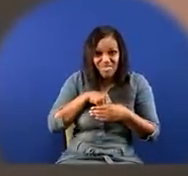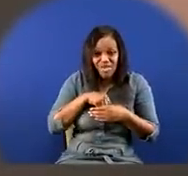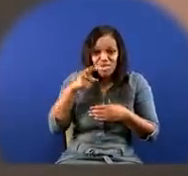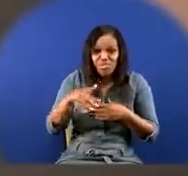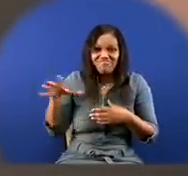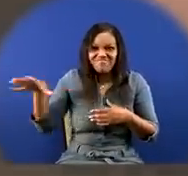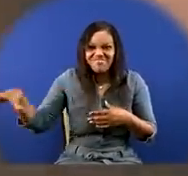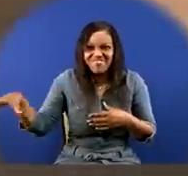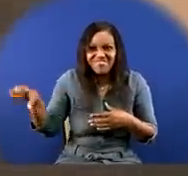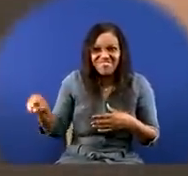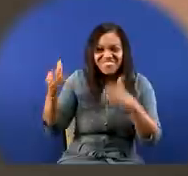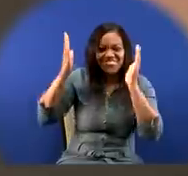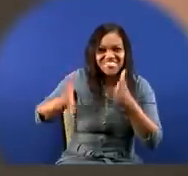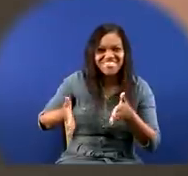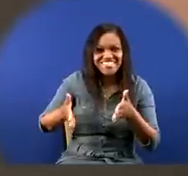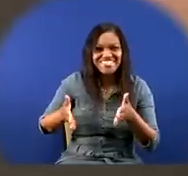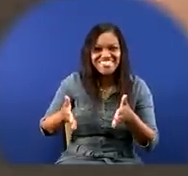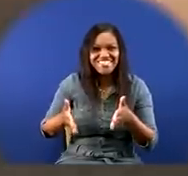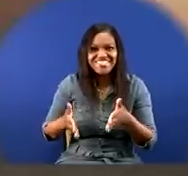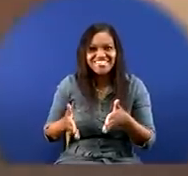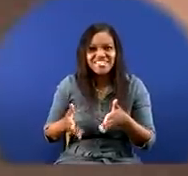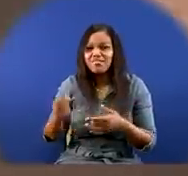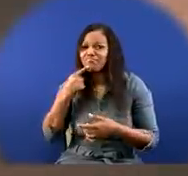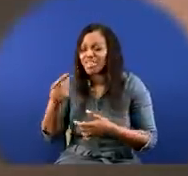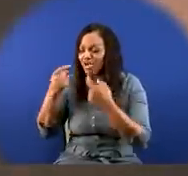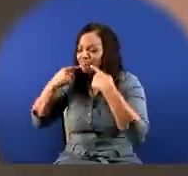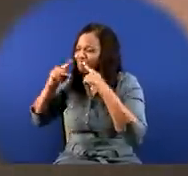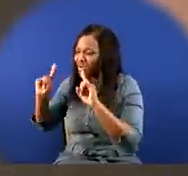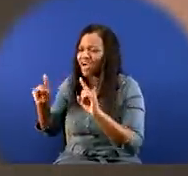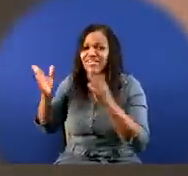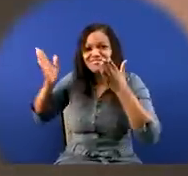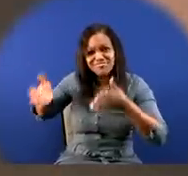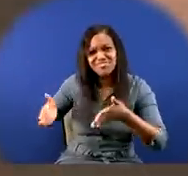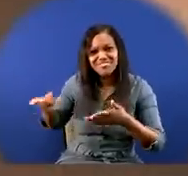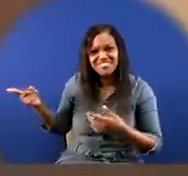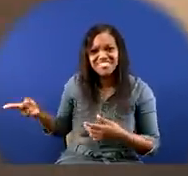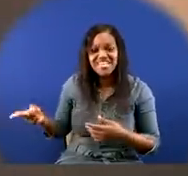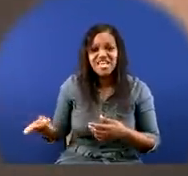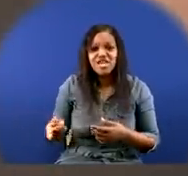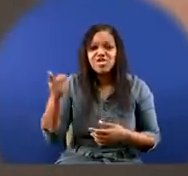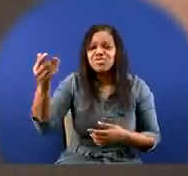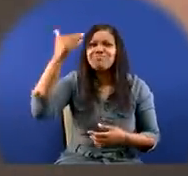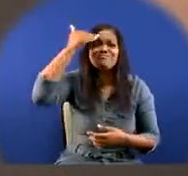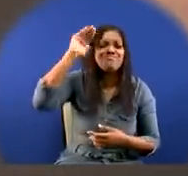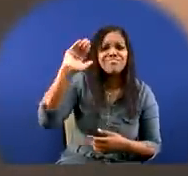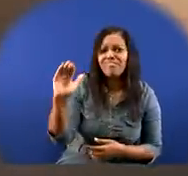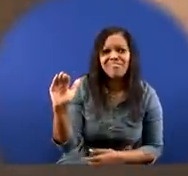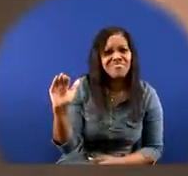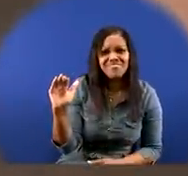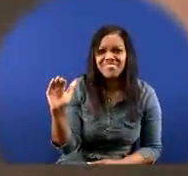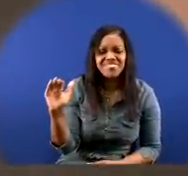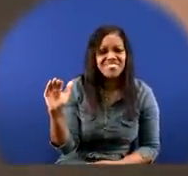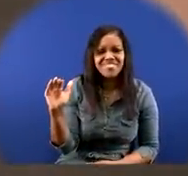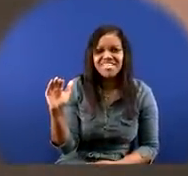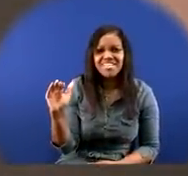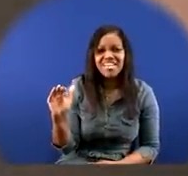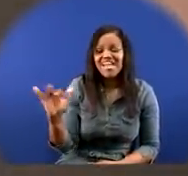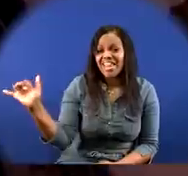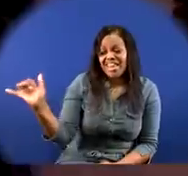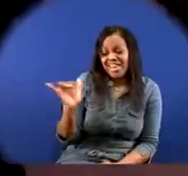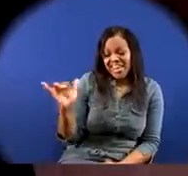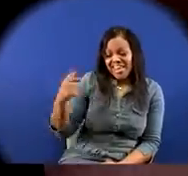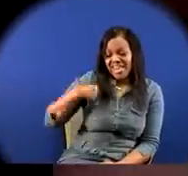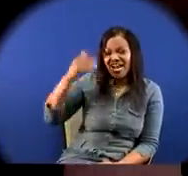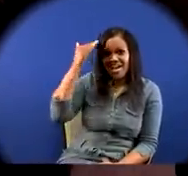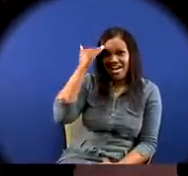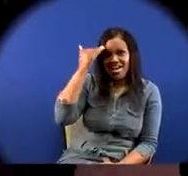grab somebody? Why don't you tell somebody? You don't know like I